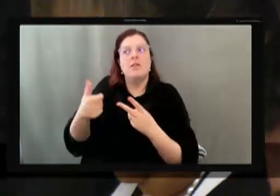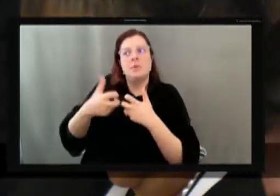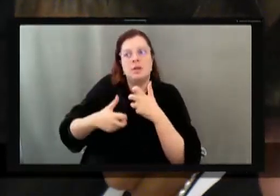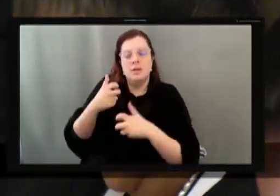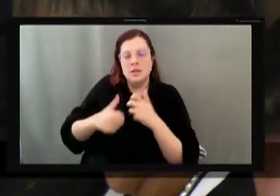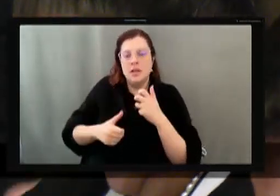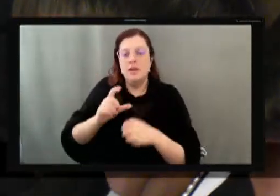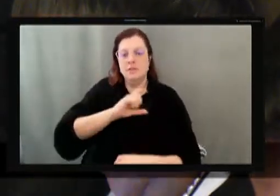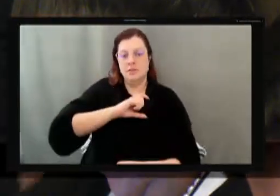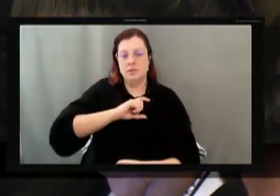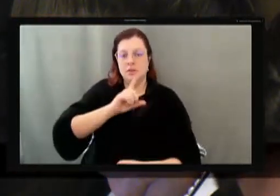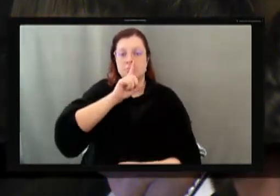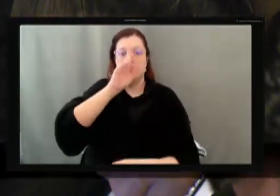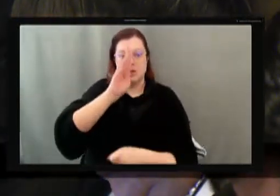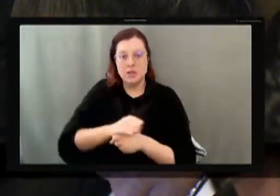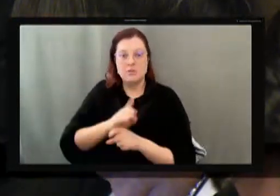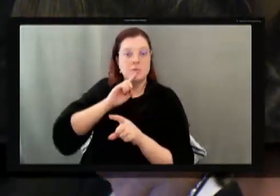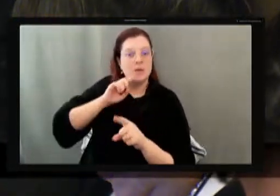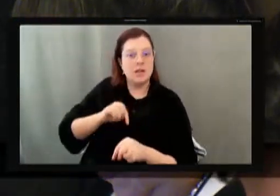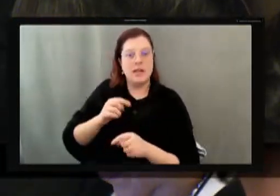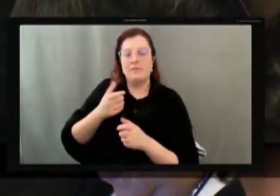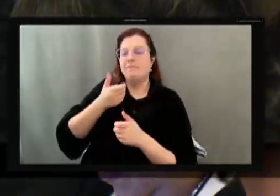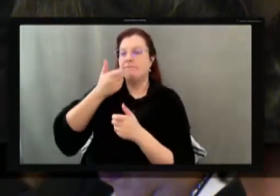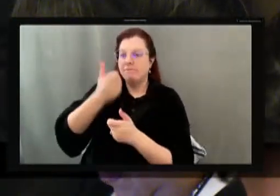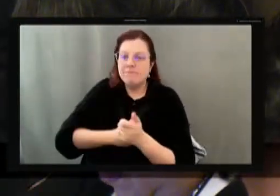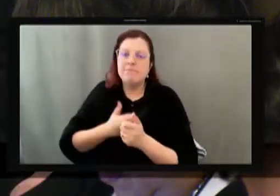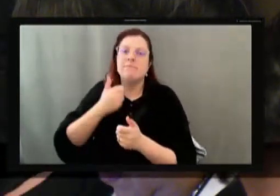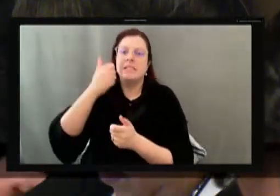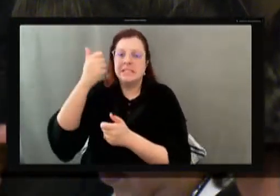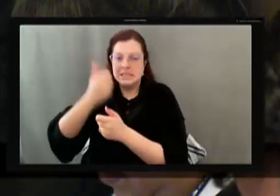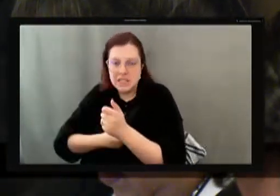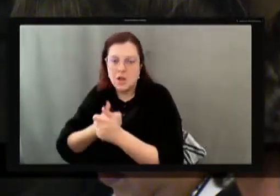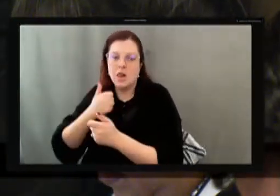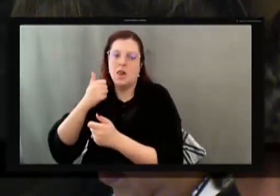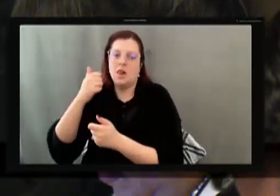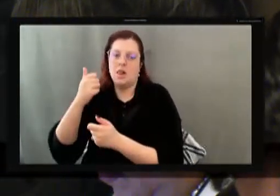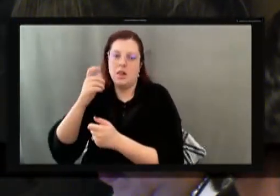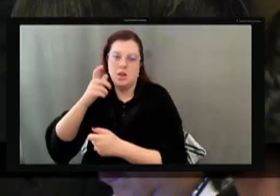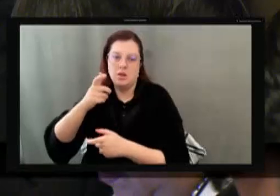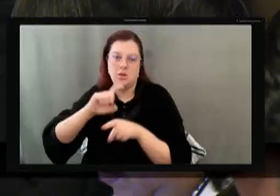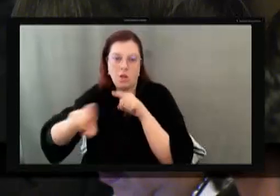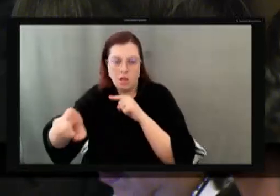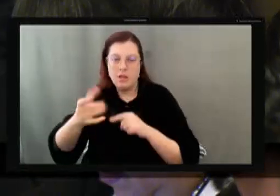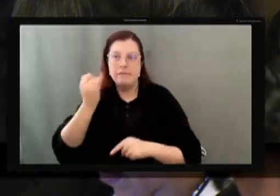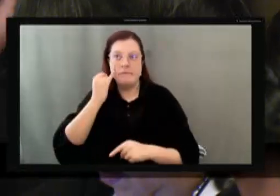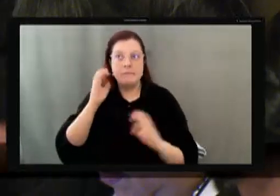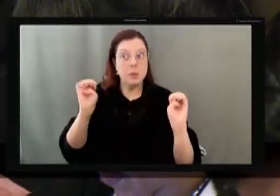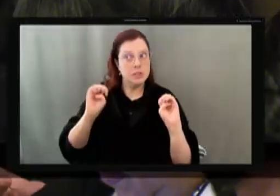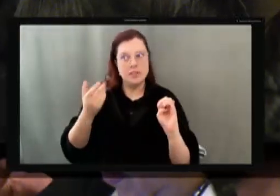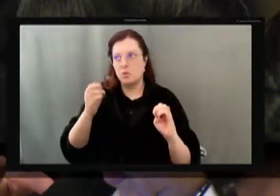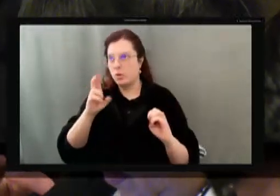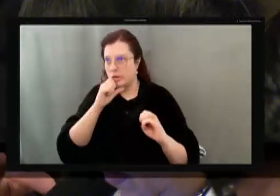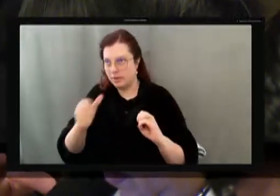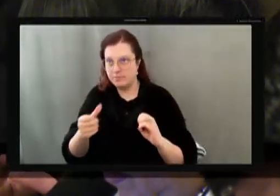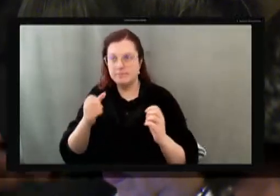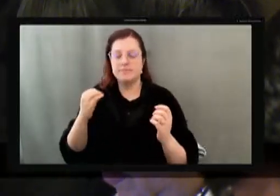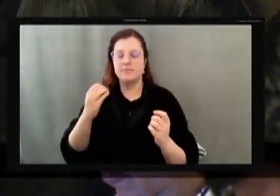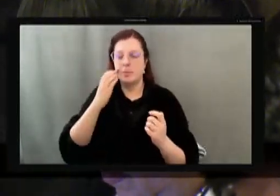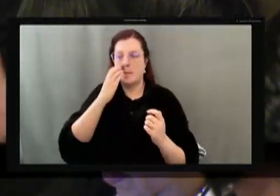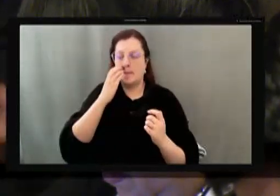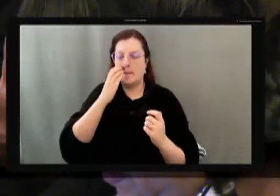literally responding to every single call, right? Every single call, whether urgent or otherwise. So, you know, over the past